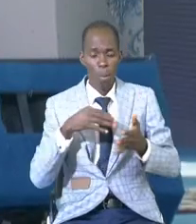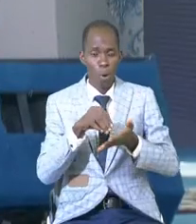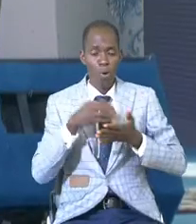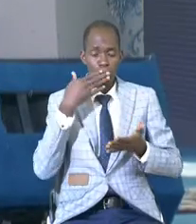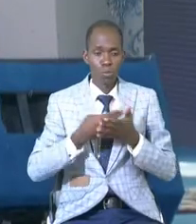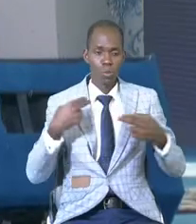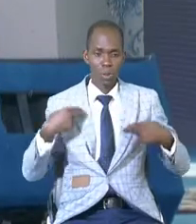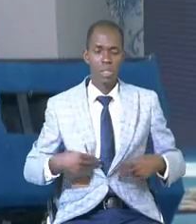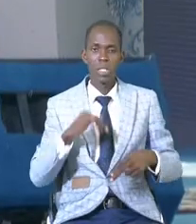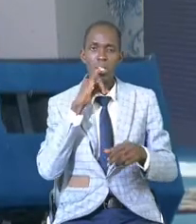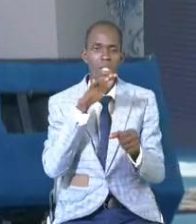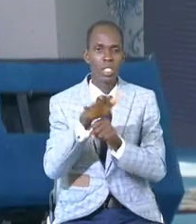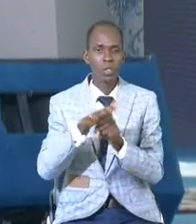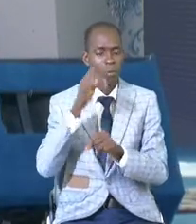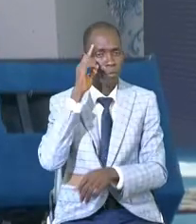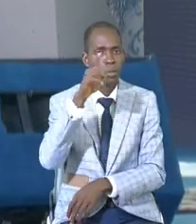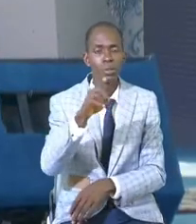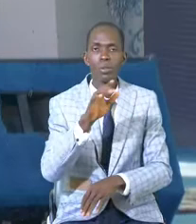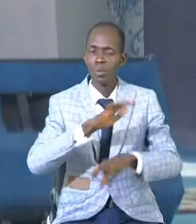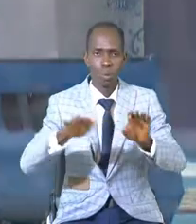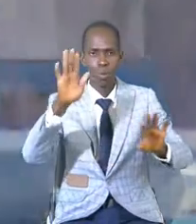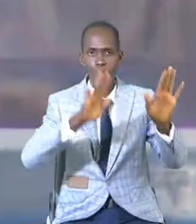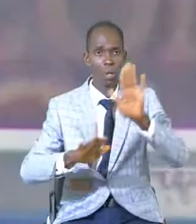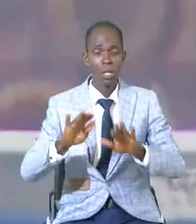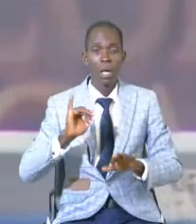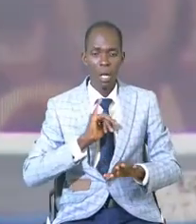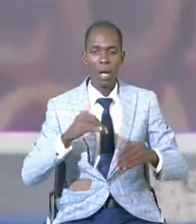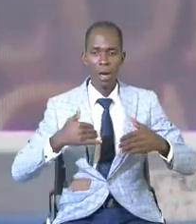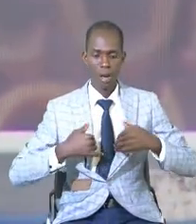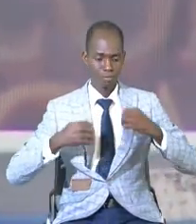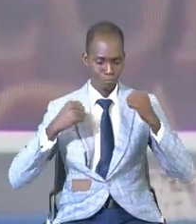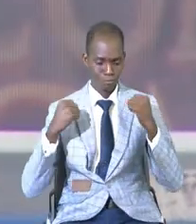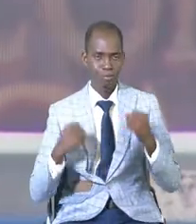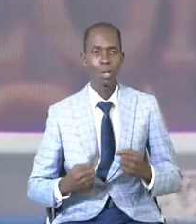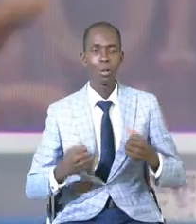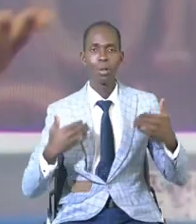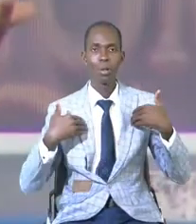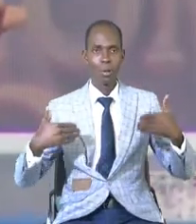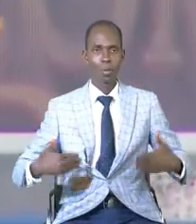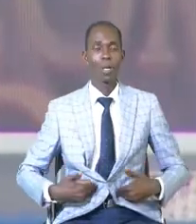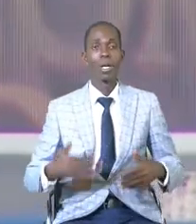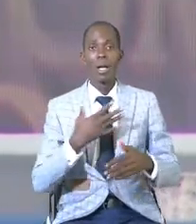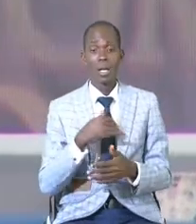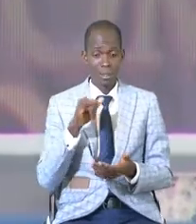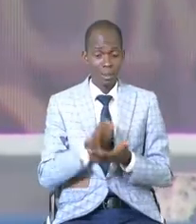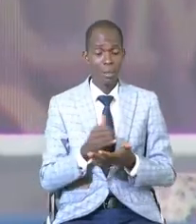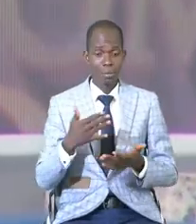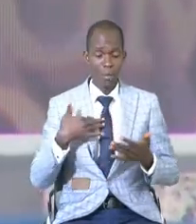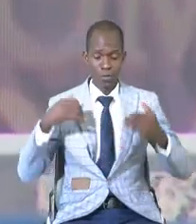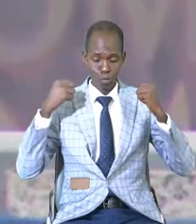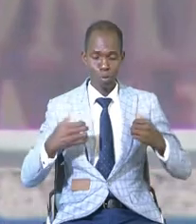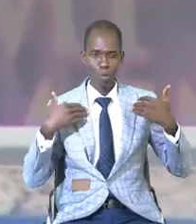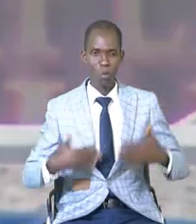not right. Don't worry. I have a sound mind and I have a strong body, and that is for everyone. No, it's just